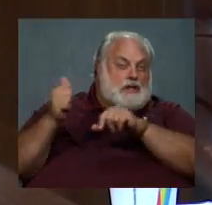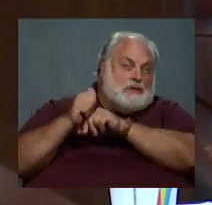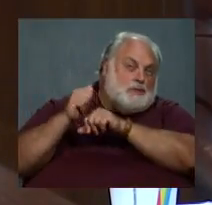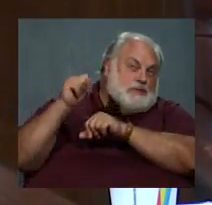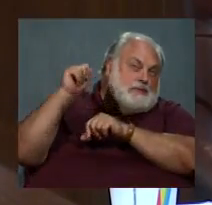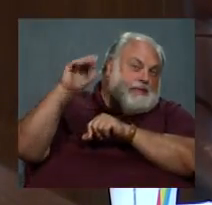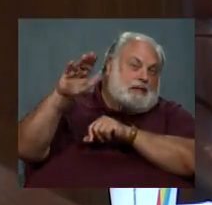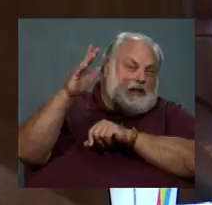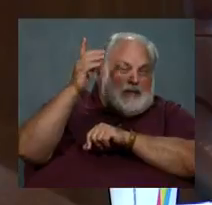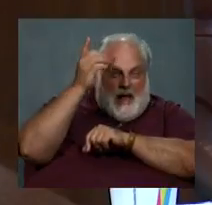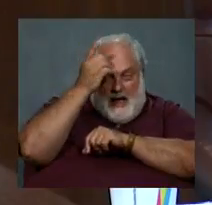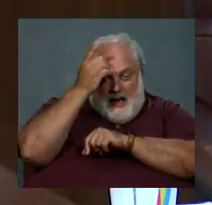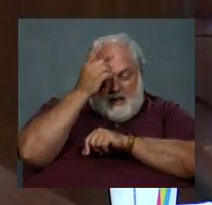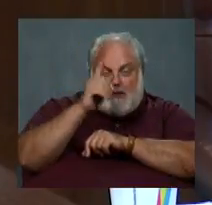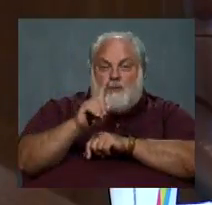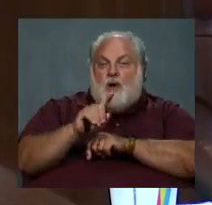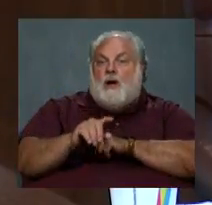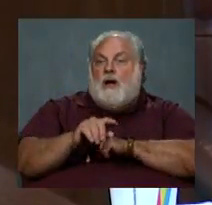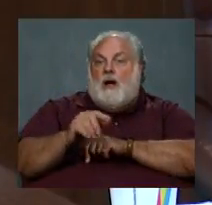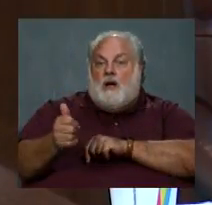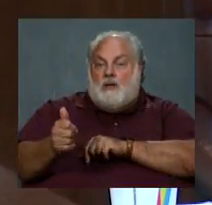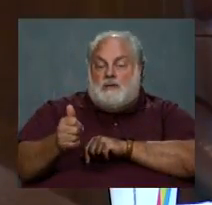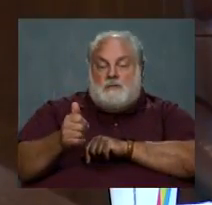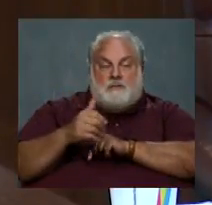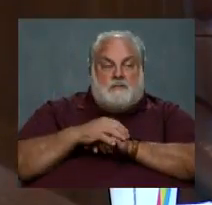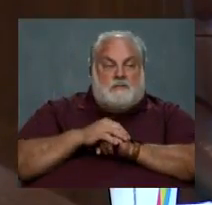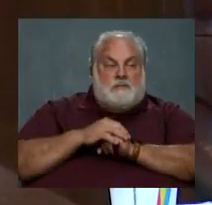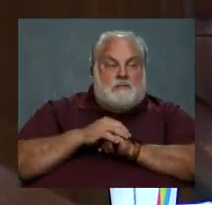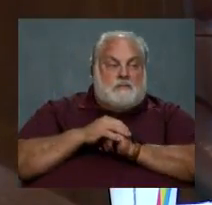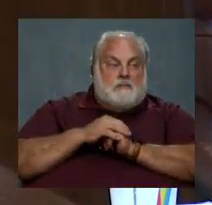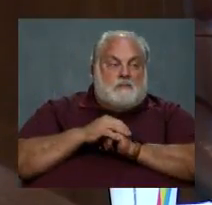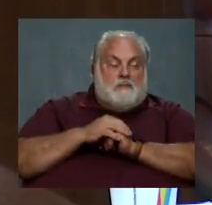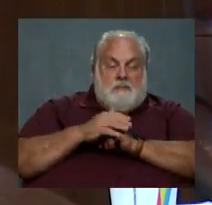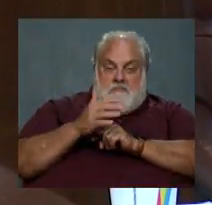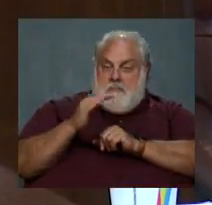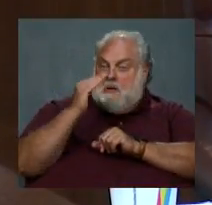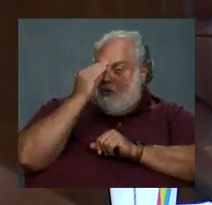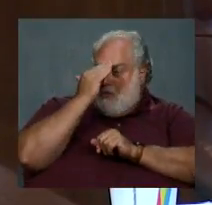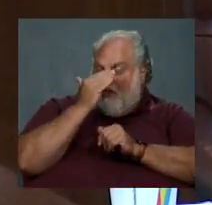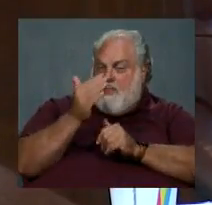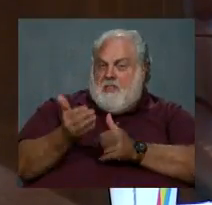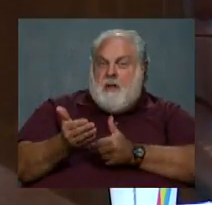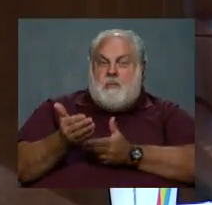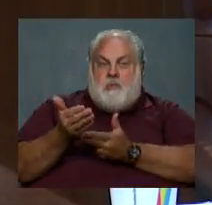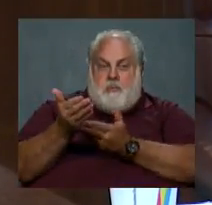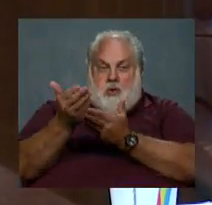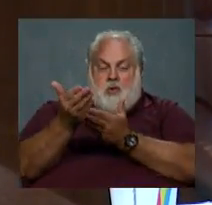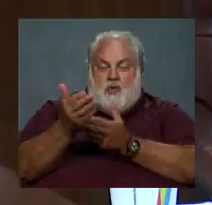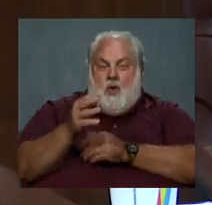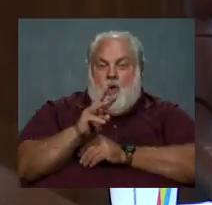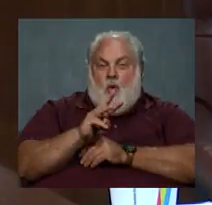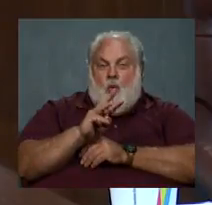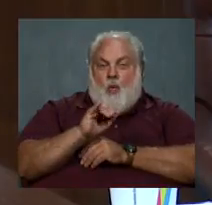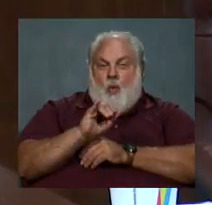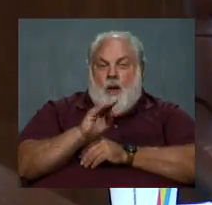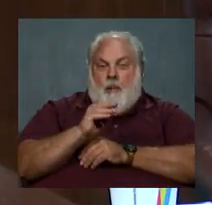Dallas or someplace else. And as you know, that was a proposal that Wilbur